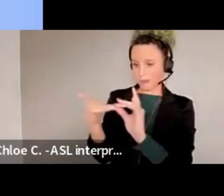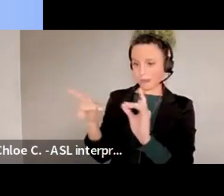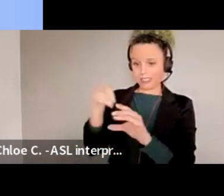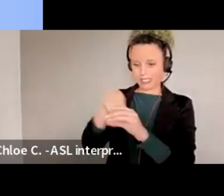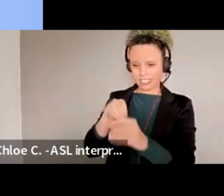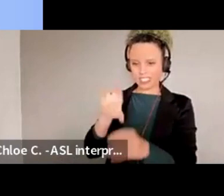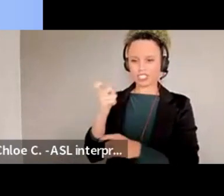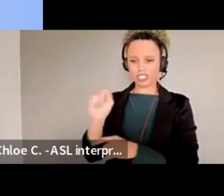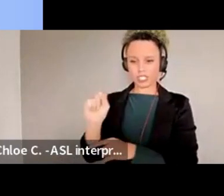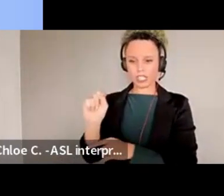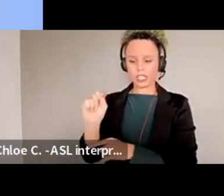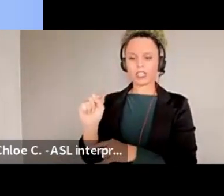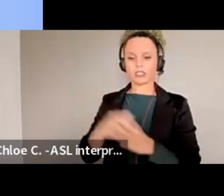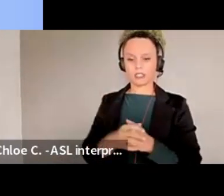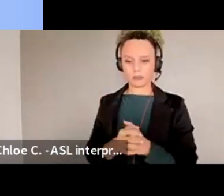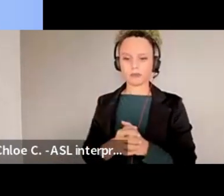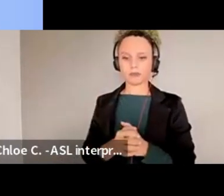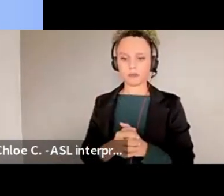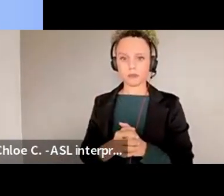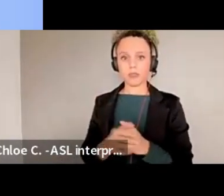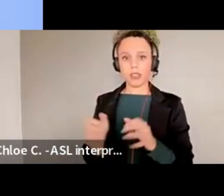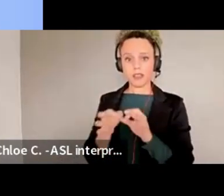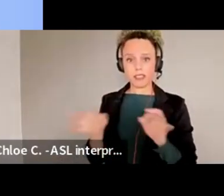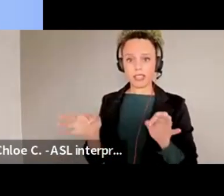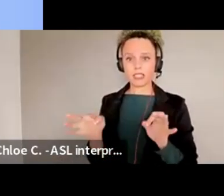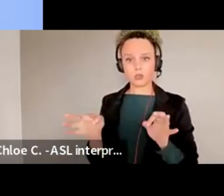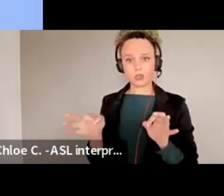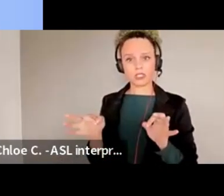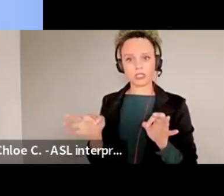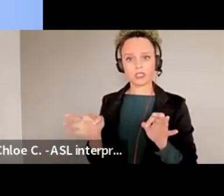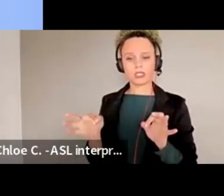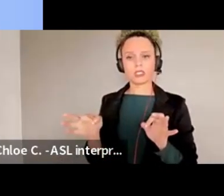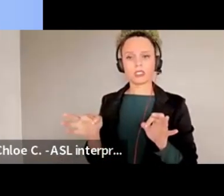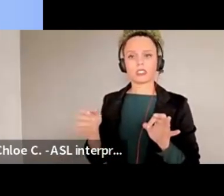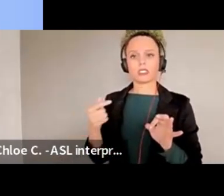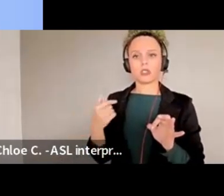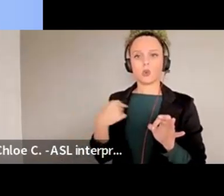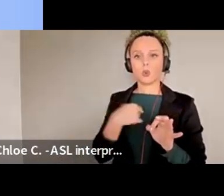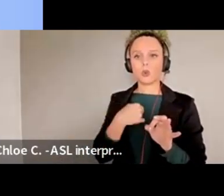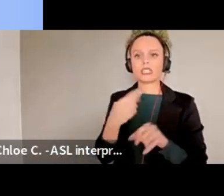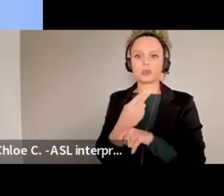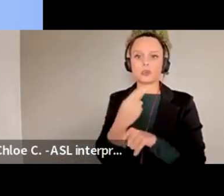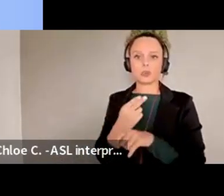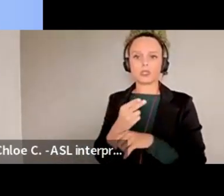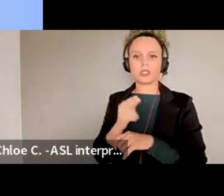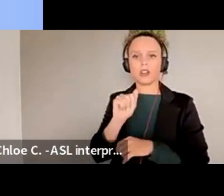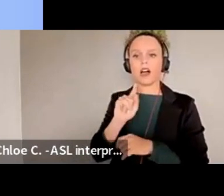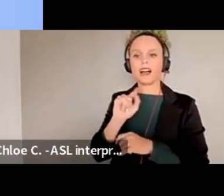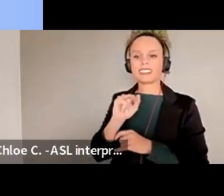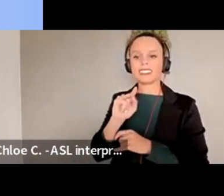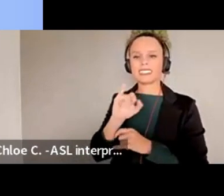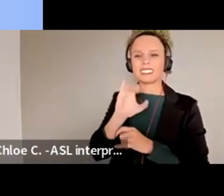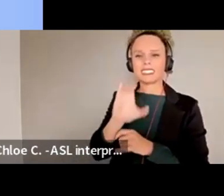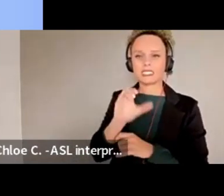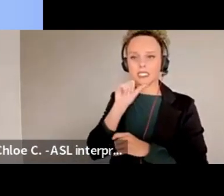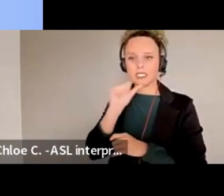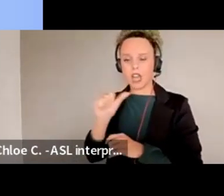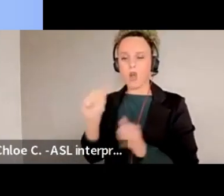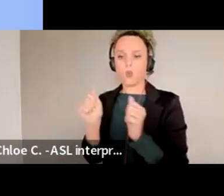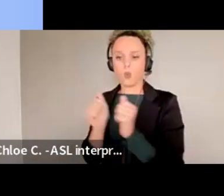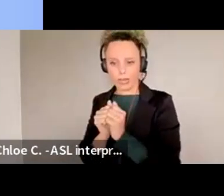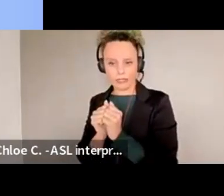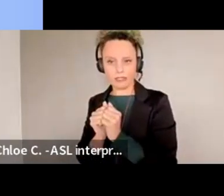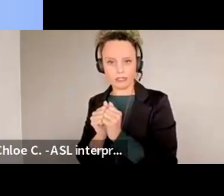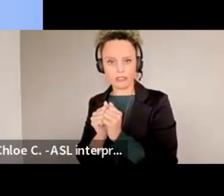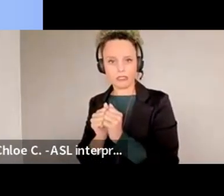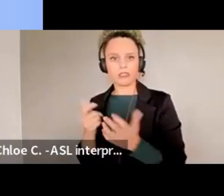Okay, and I do see a comment in the chat, preferred language. We are autistic, not with autism. I can use that language.